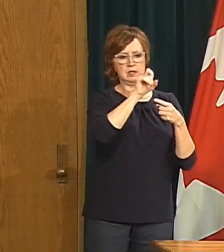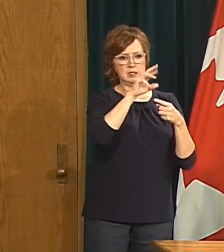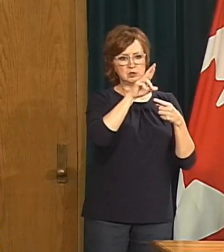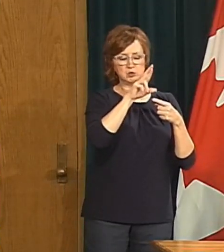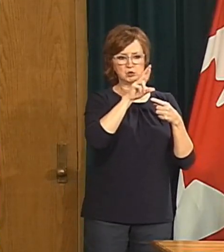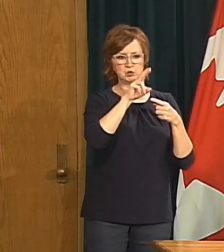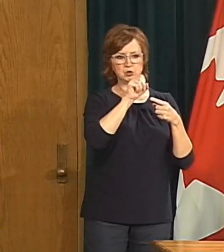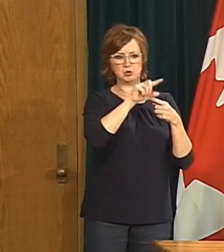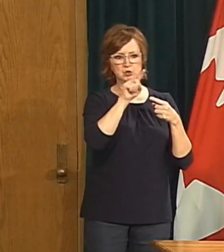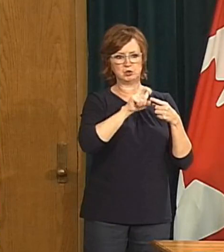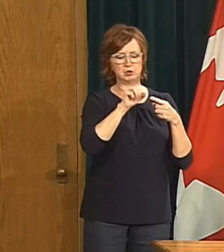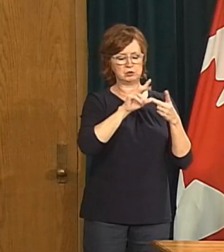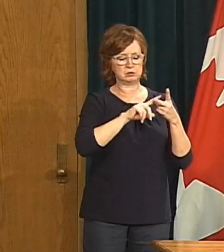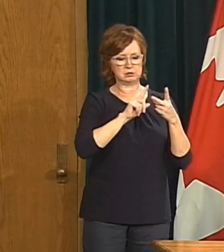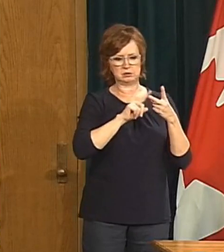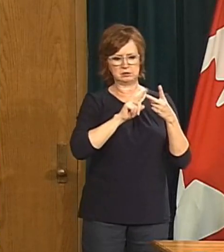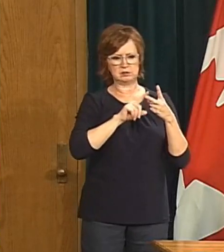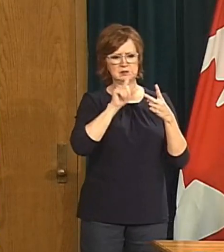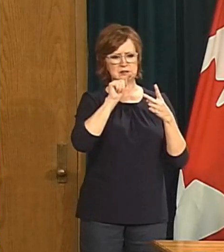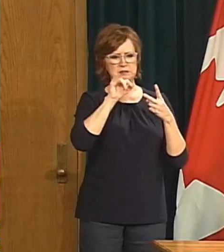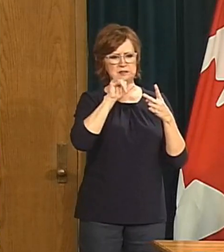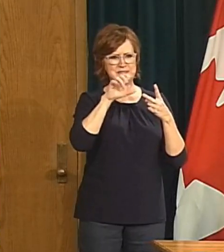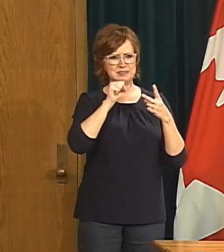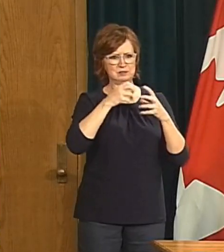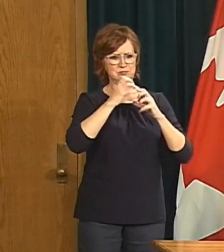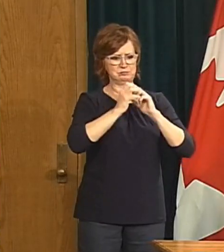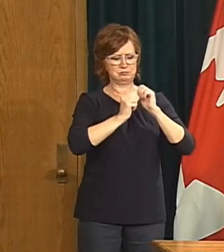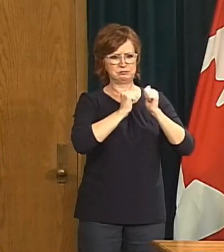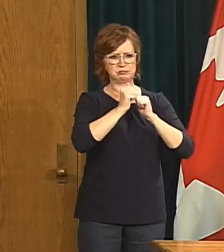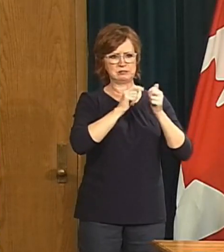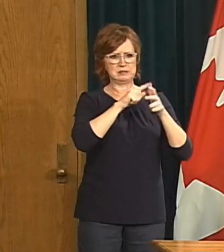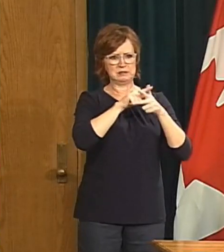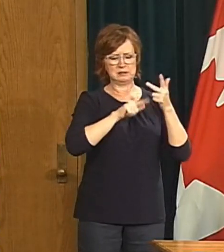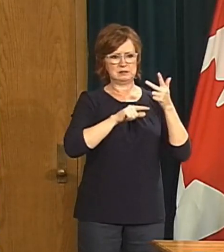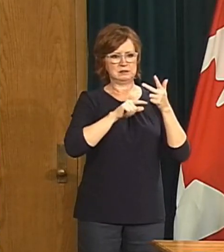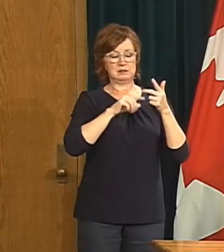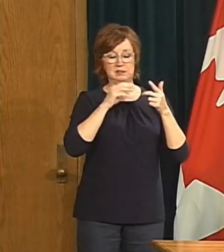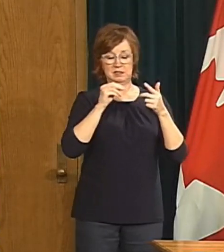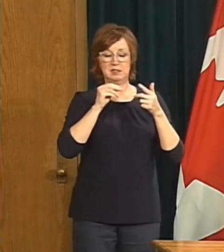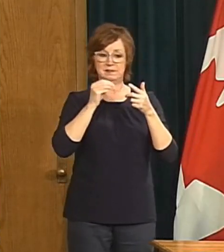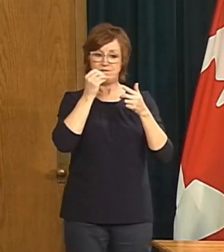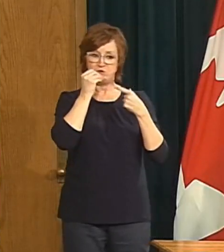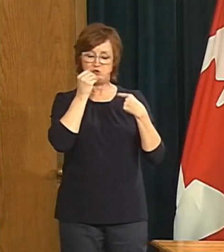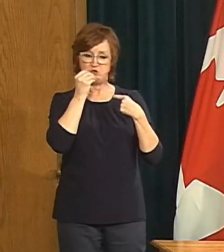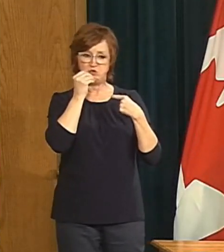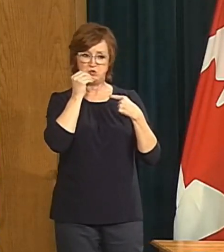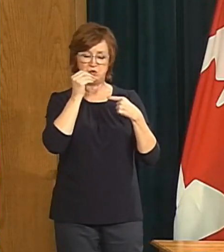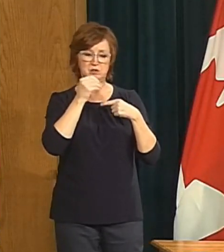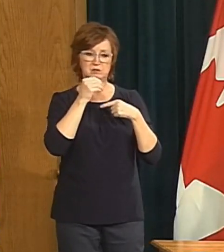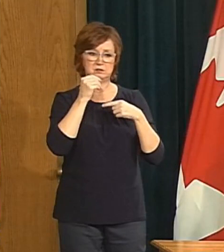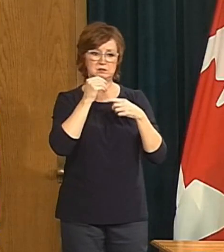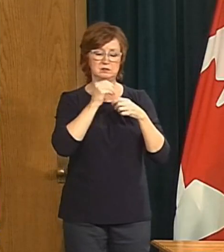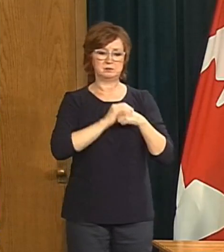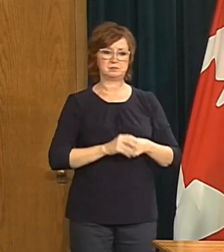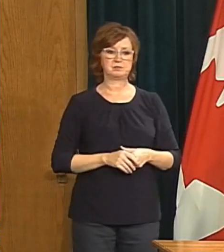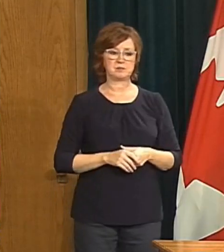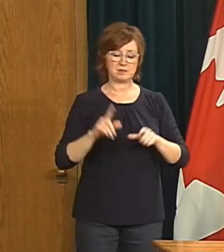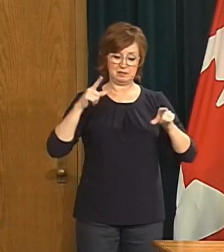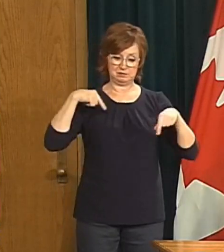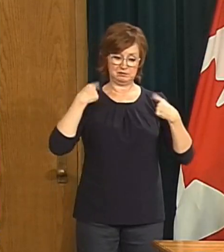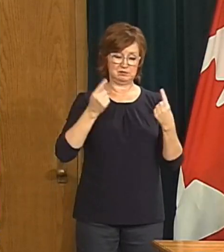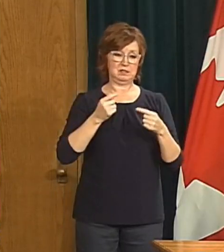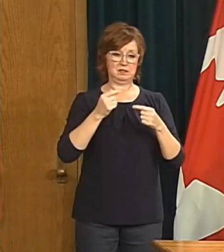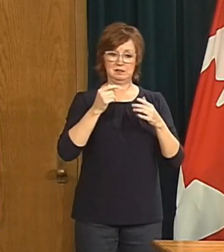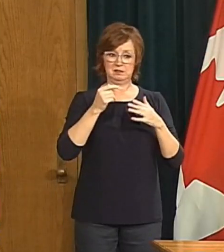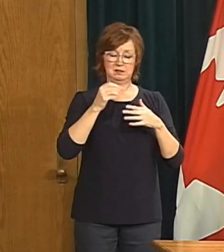here in Saskatchewan. Saskatchewan traditionally has been a superpower in food production, but I would say today that we